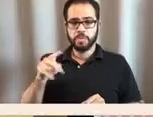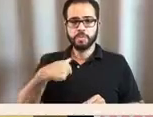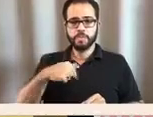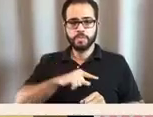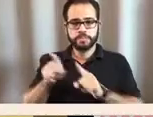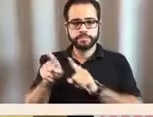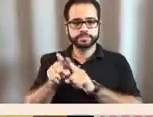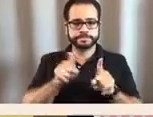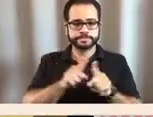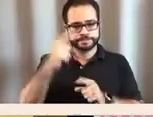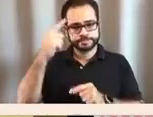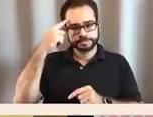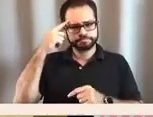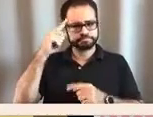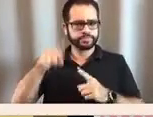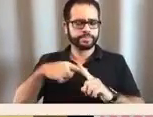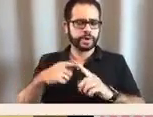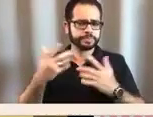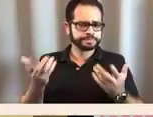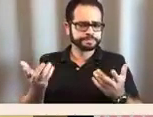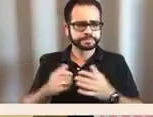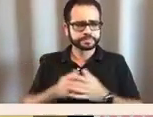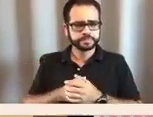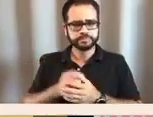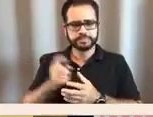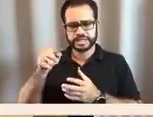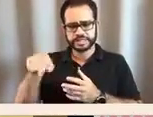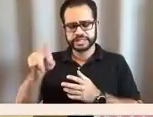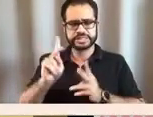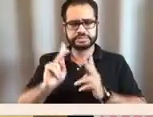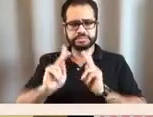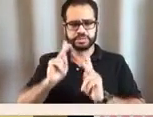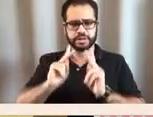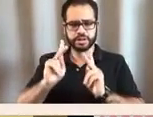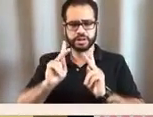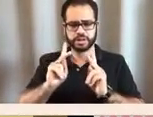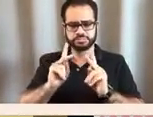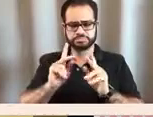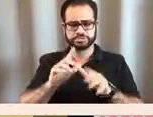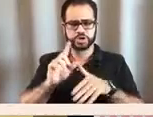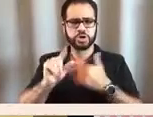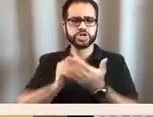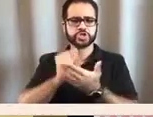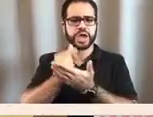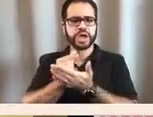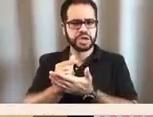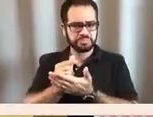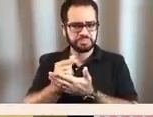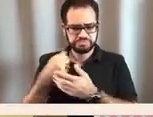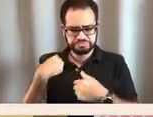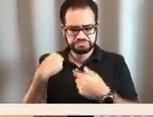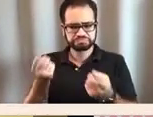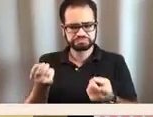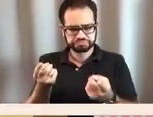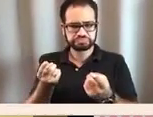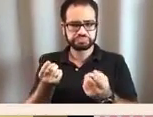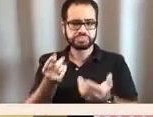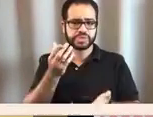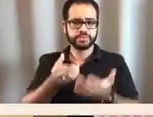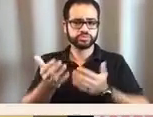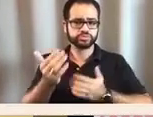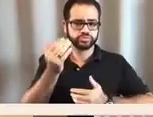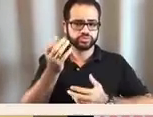think about, well, how long have these participants been out of school? You may be wondering the number